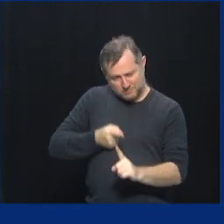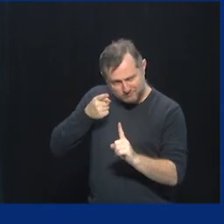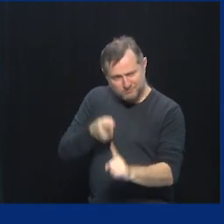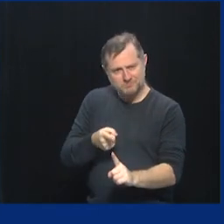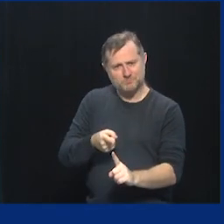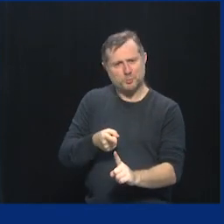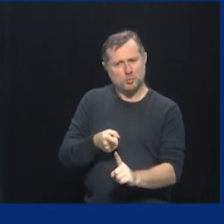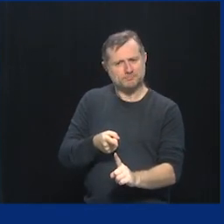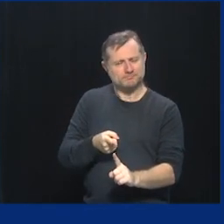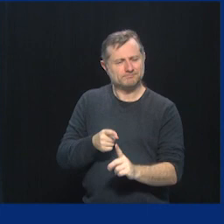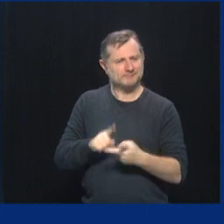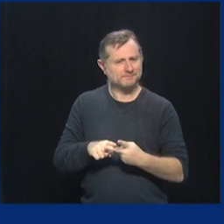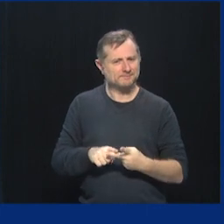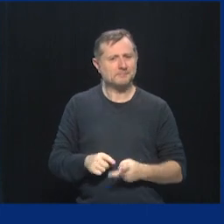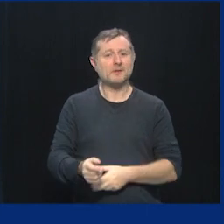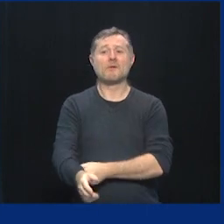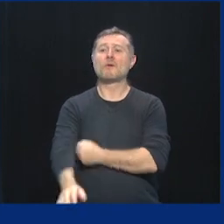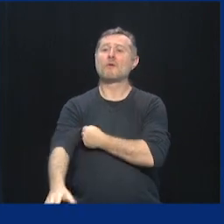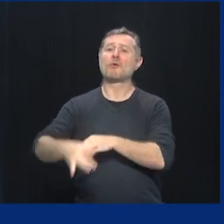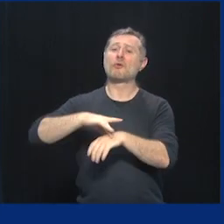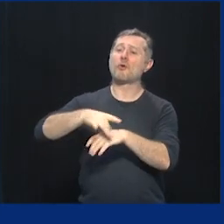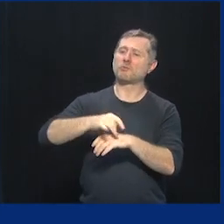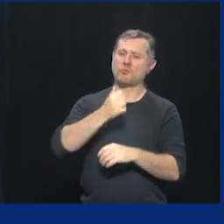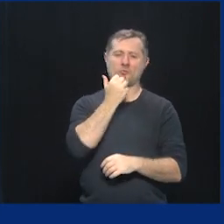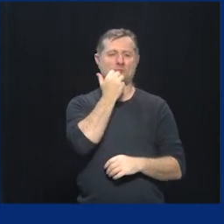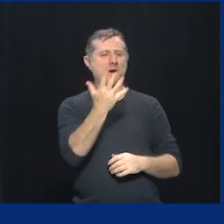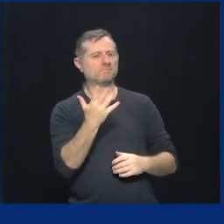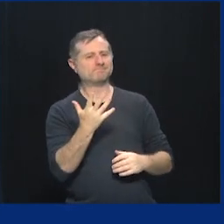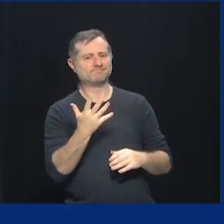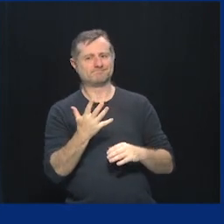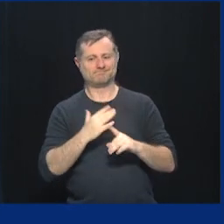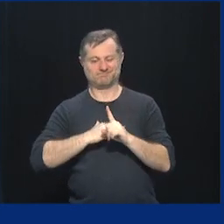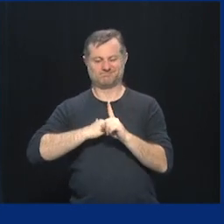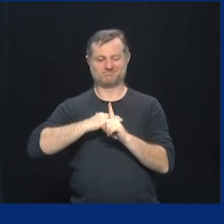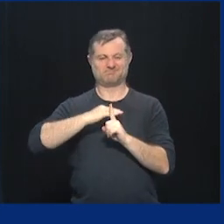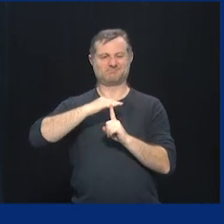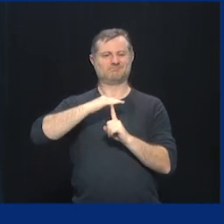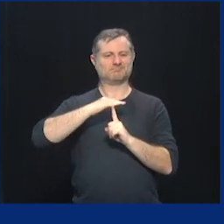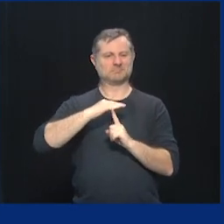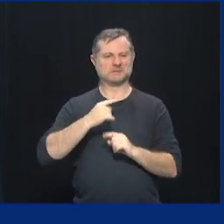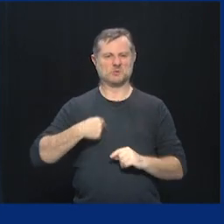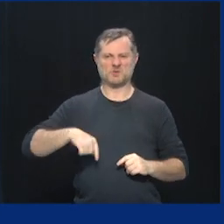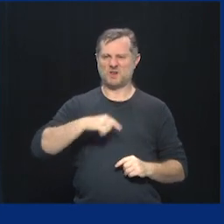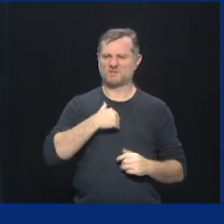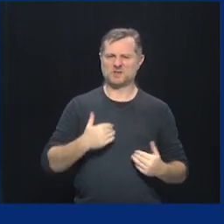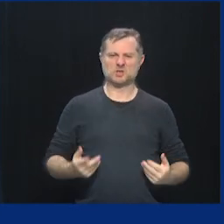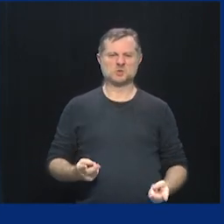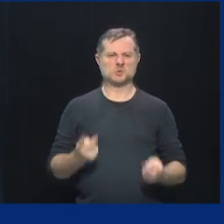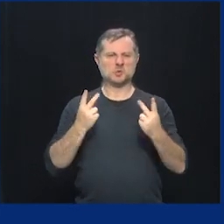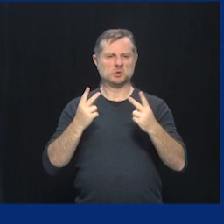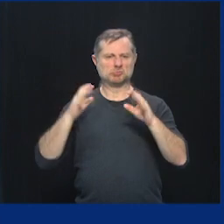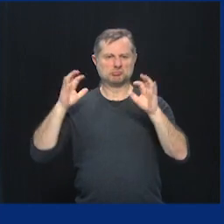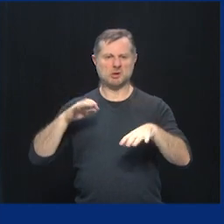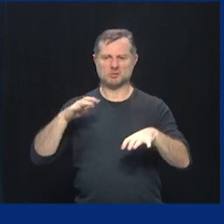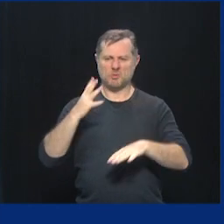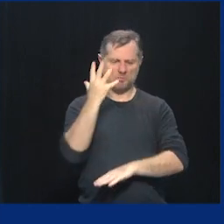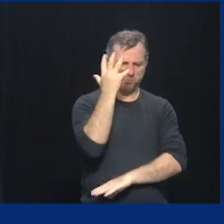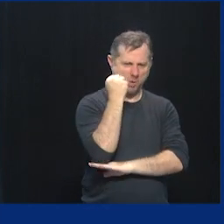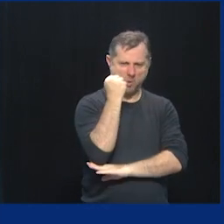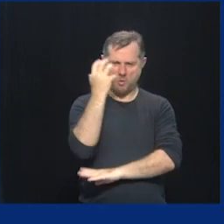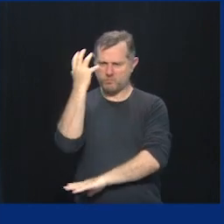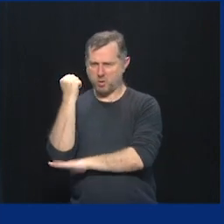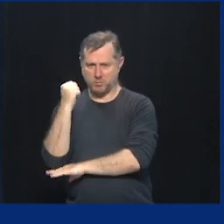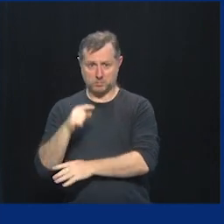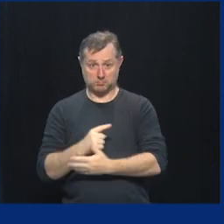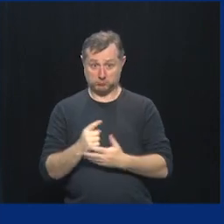Global warming is upon us. When you get 2 record rainfalls in a week, it's not just coincidence. When you get all the changes